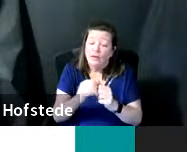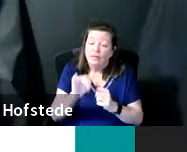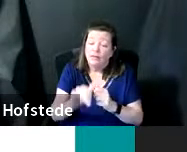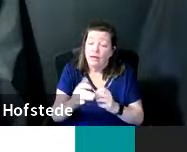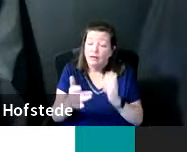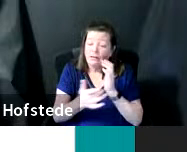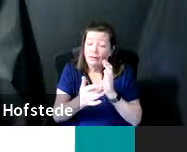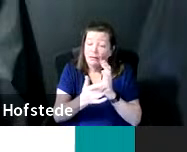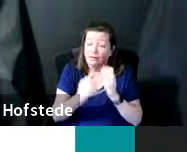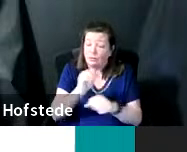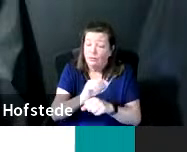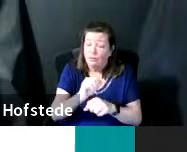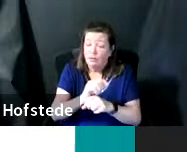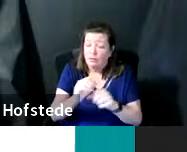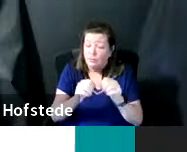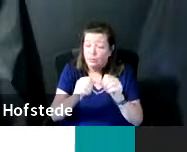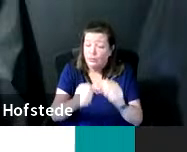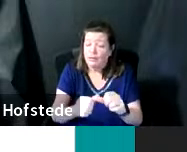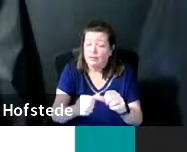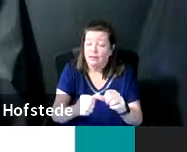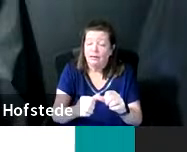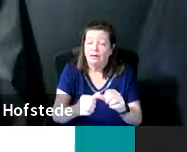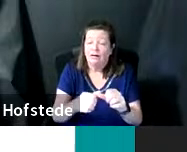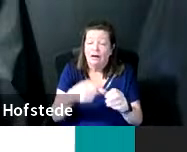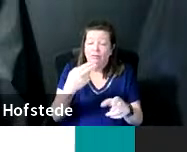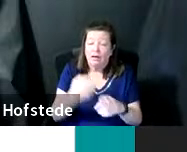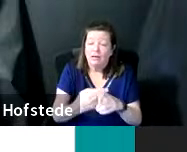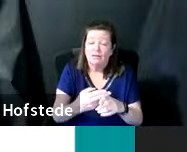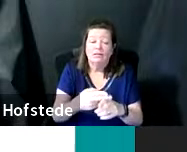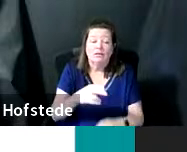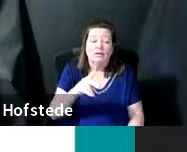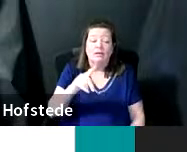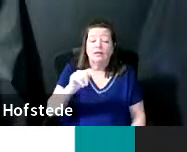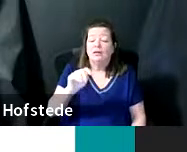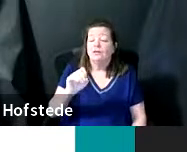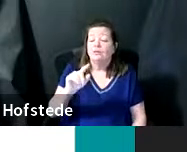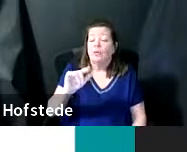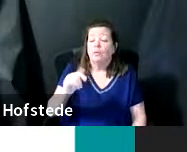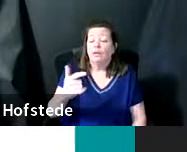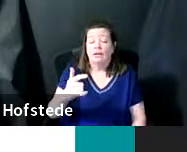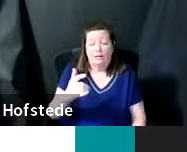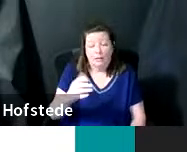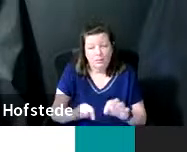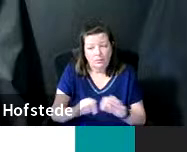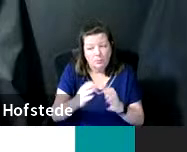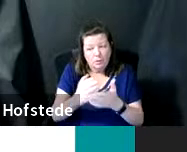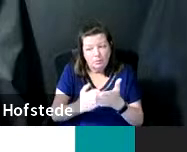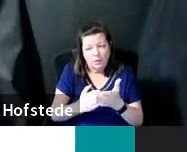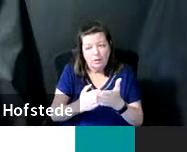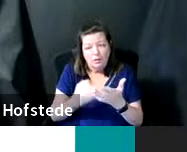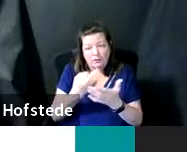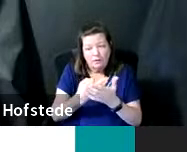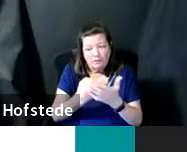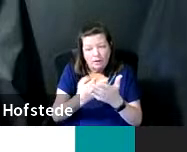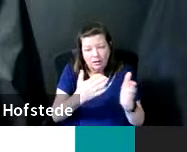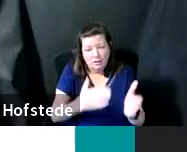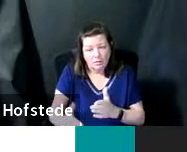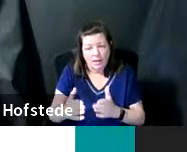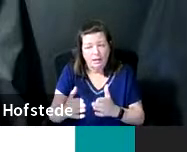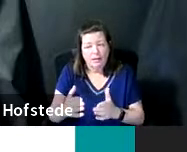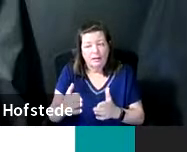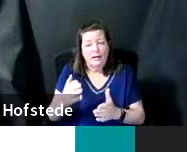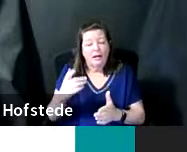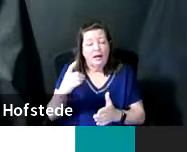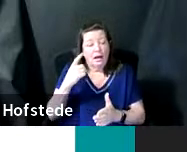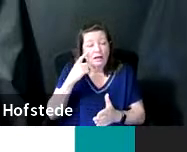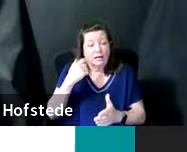progressing, as I had mentioned, polling is a key piece of our financial plan, and you know, we still see that we'll be able to, you